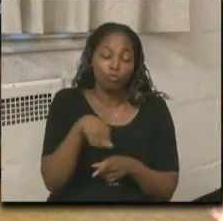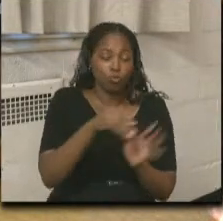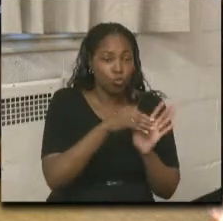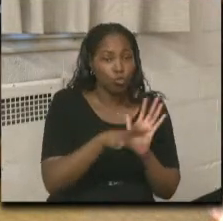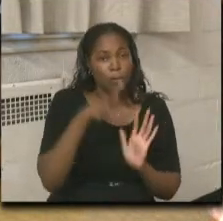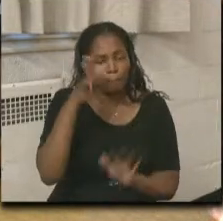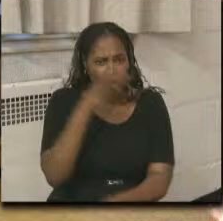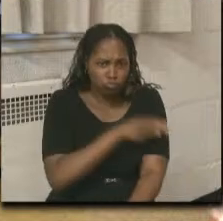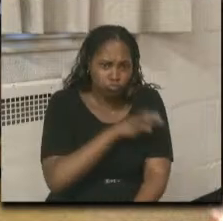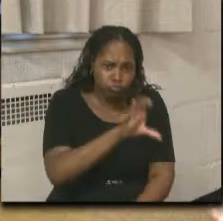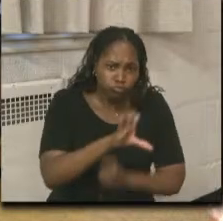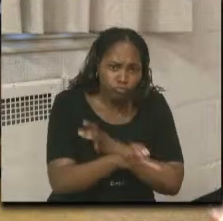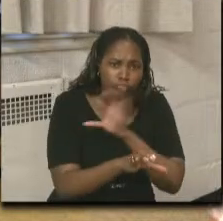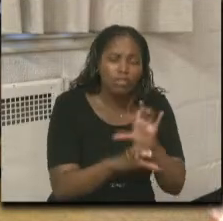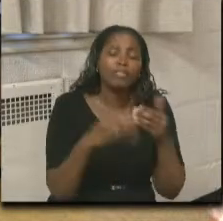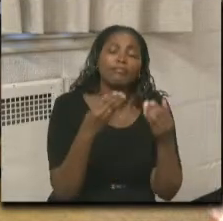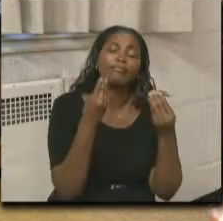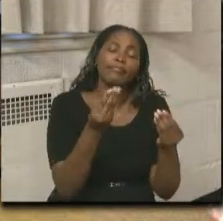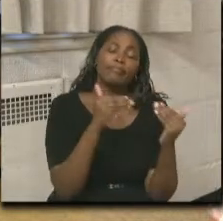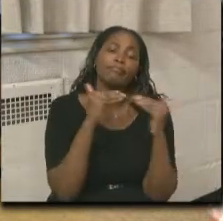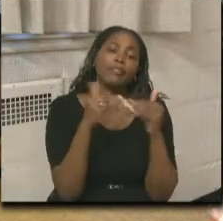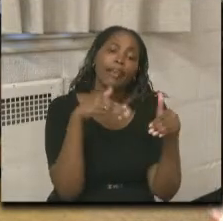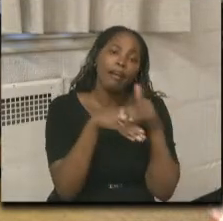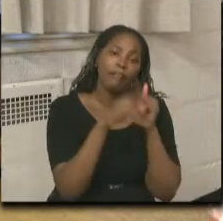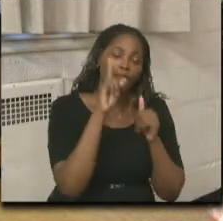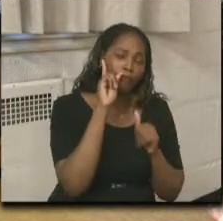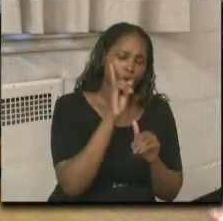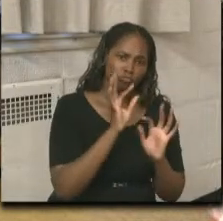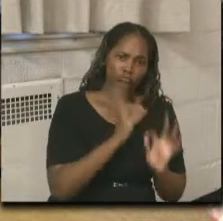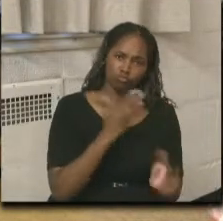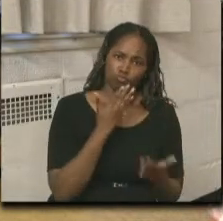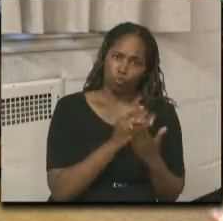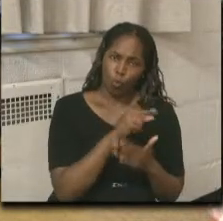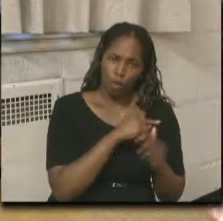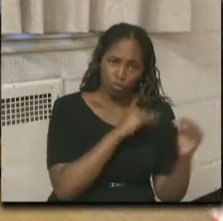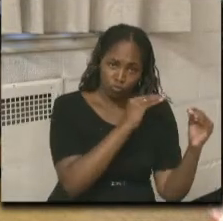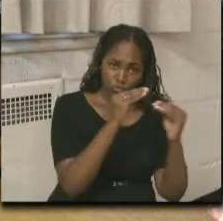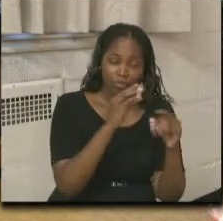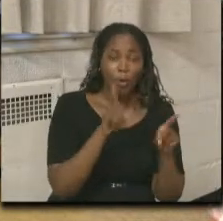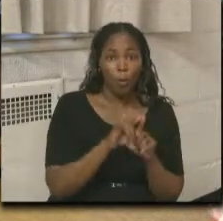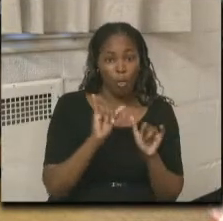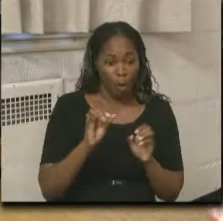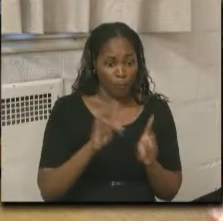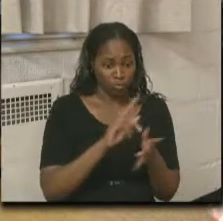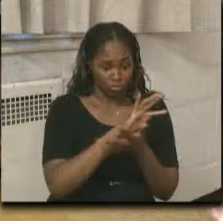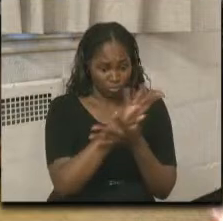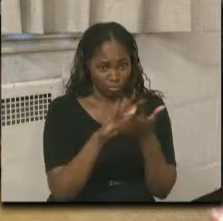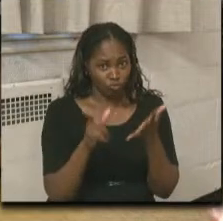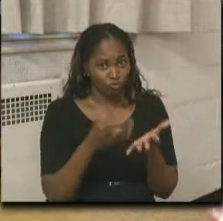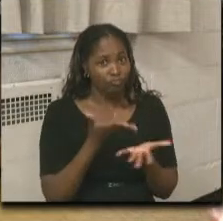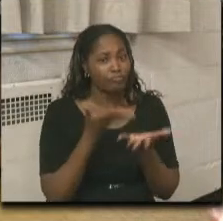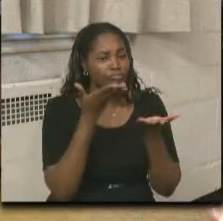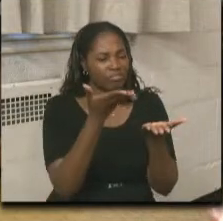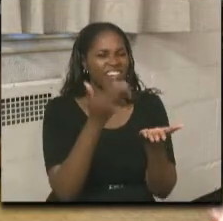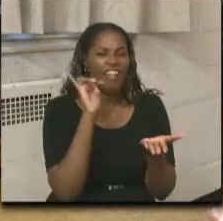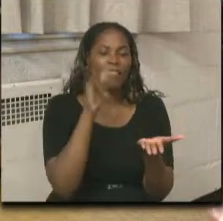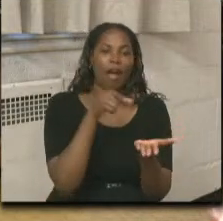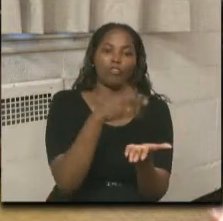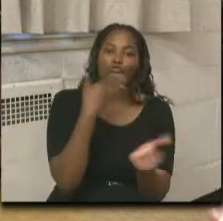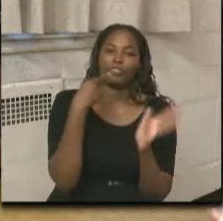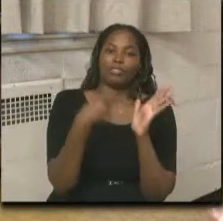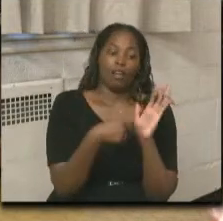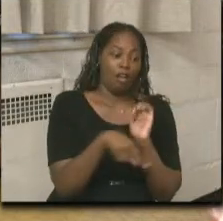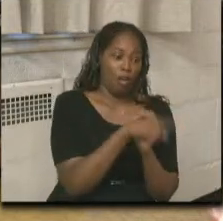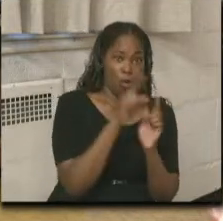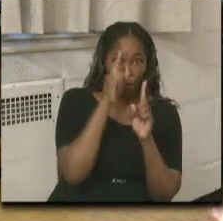parents through equitable access to quality instruction and opportunities will continue to remain a shining example for other future visionaries to